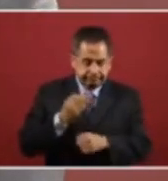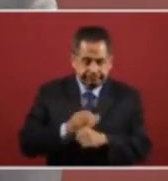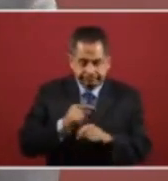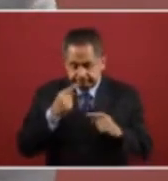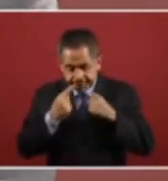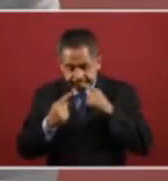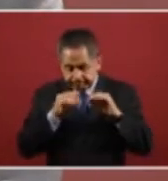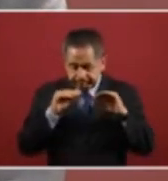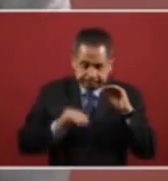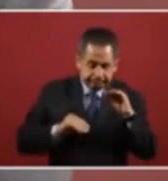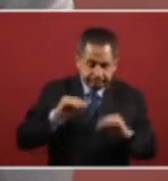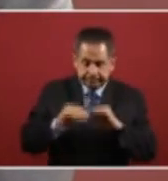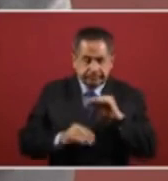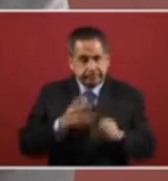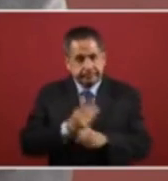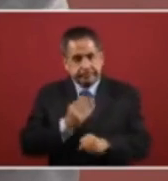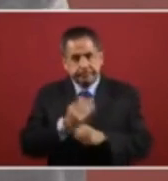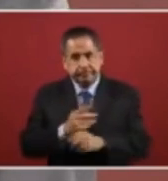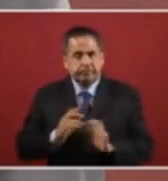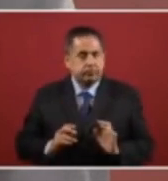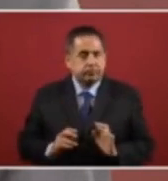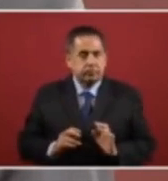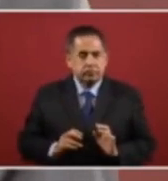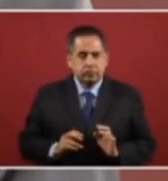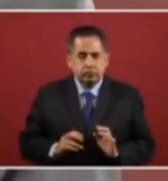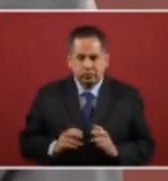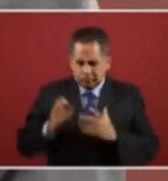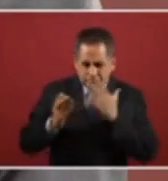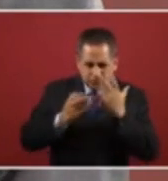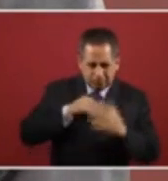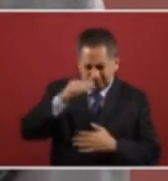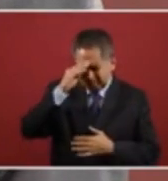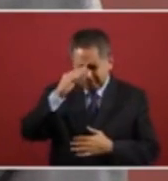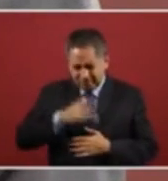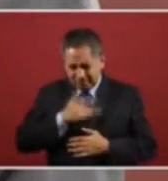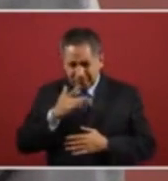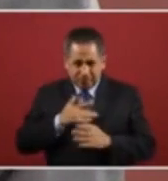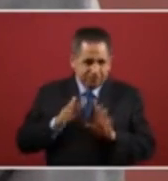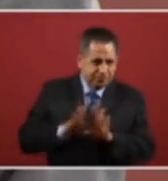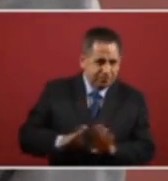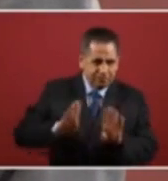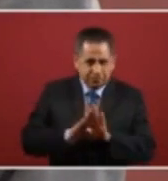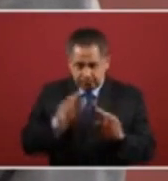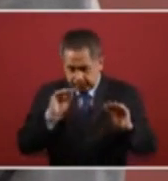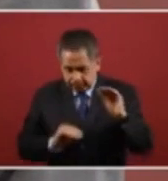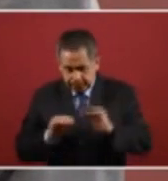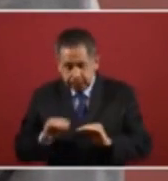Yes, that will go into effect, and we are studying it.